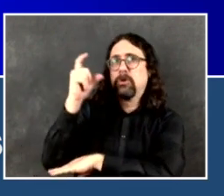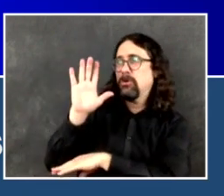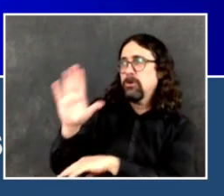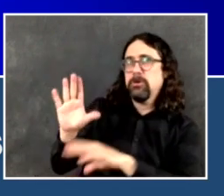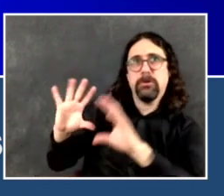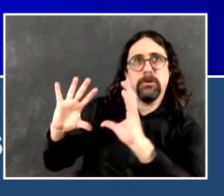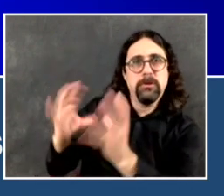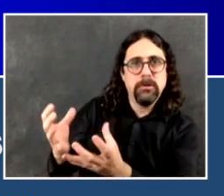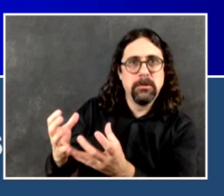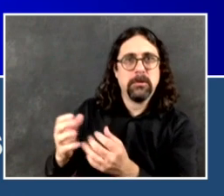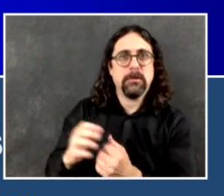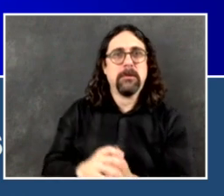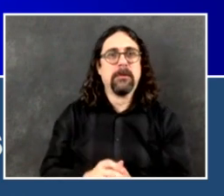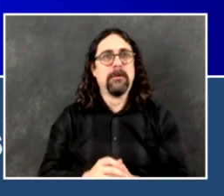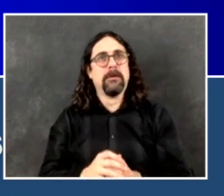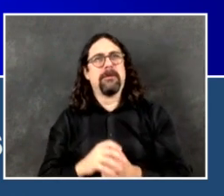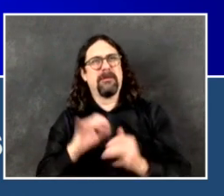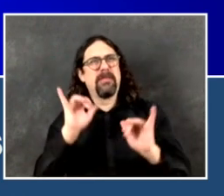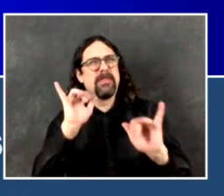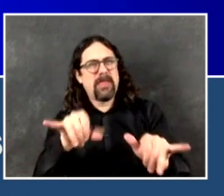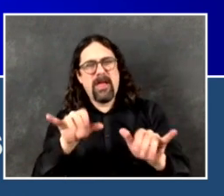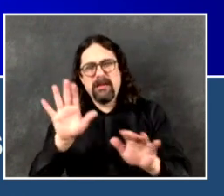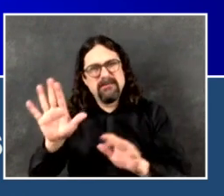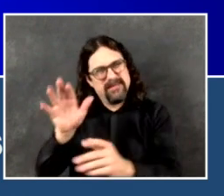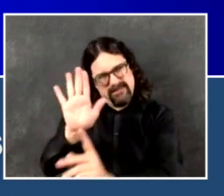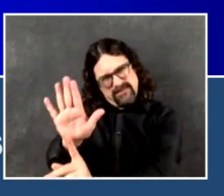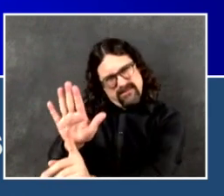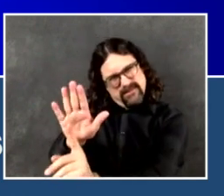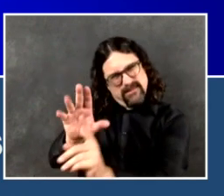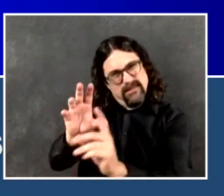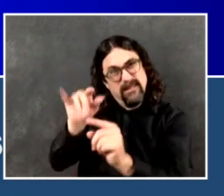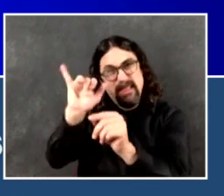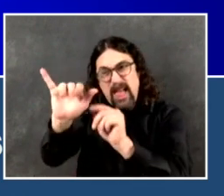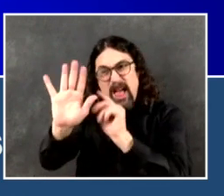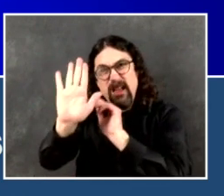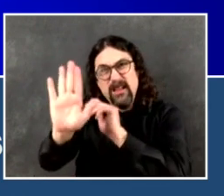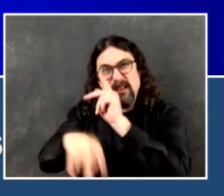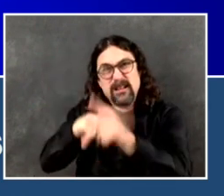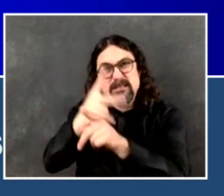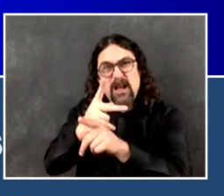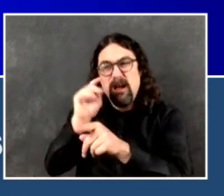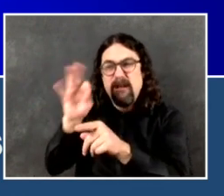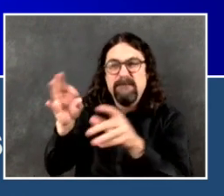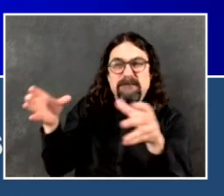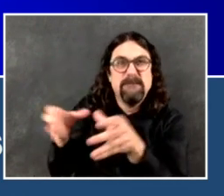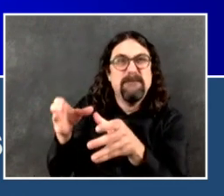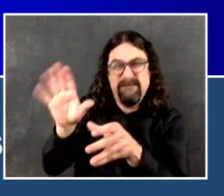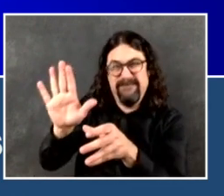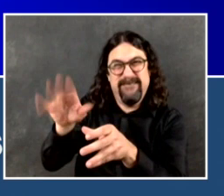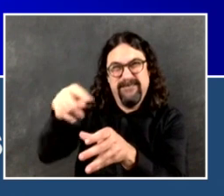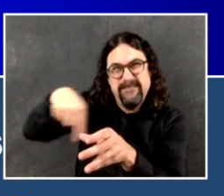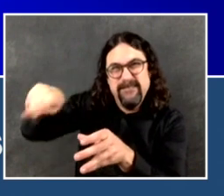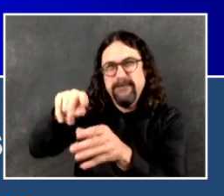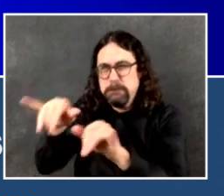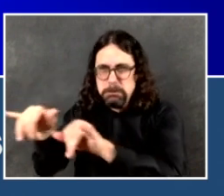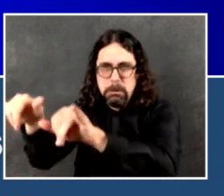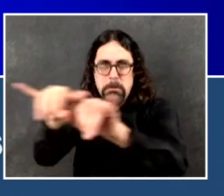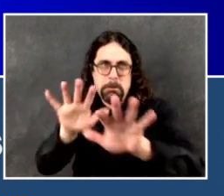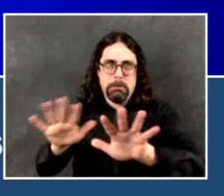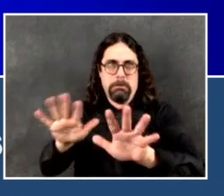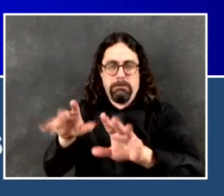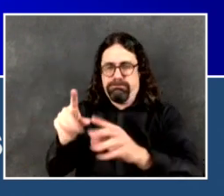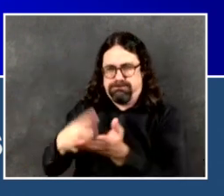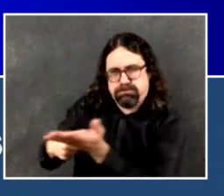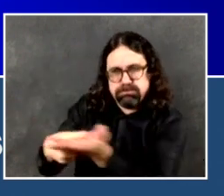out our actions to open up and then to envision our future and build our future. There'll be one for